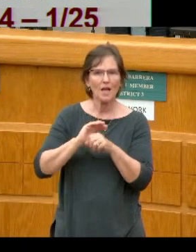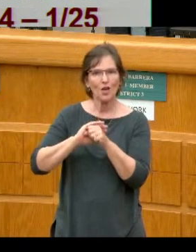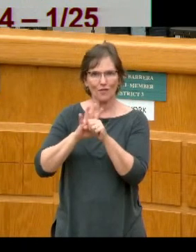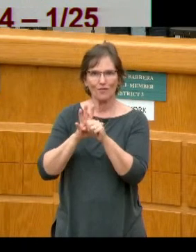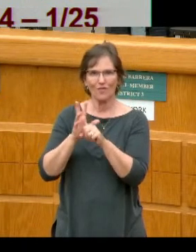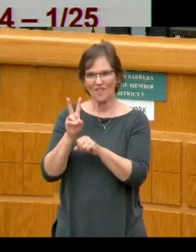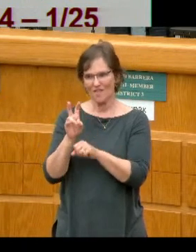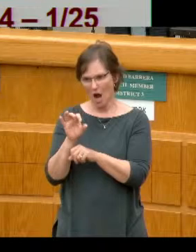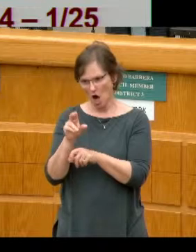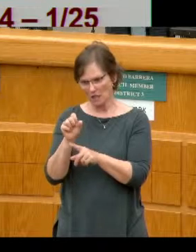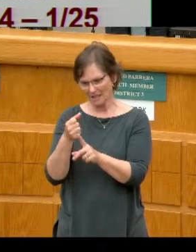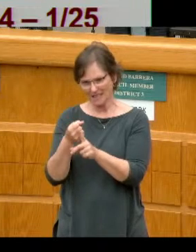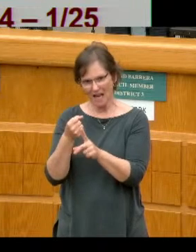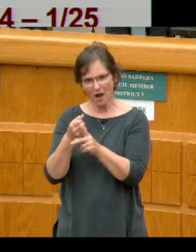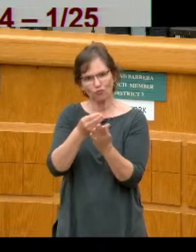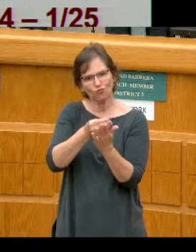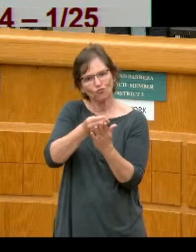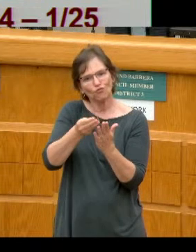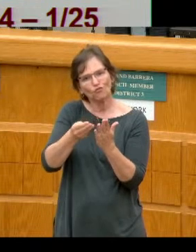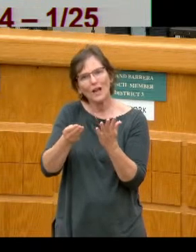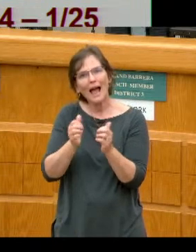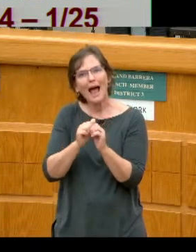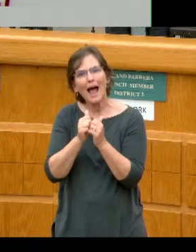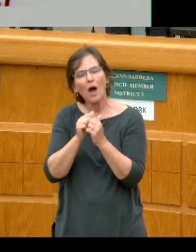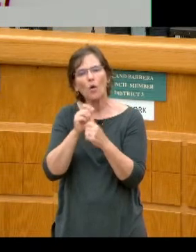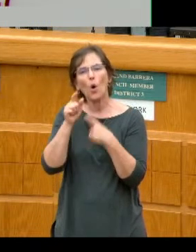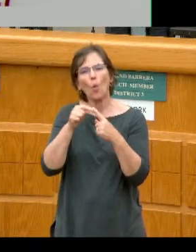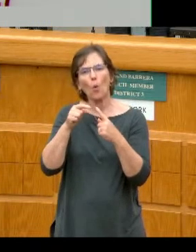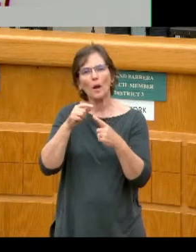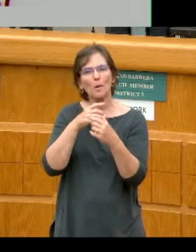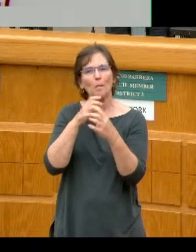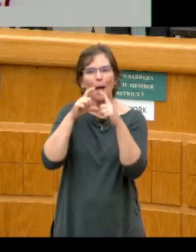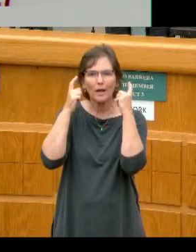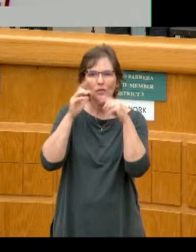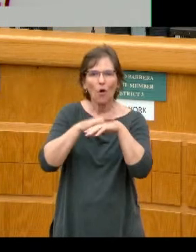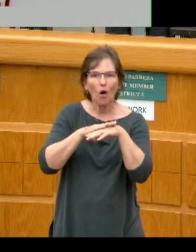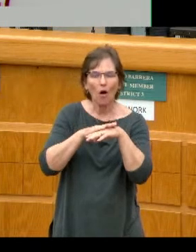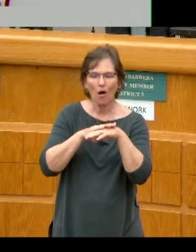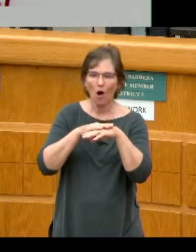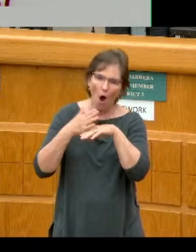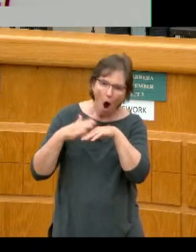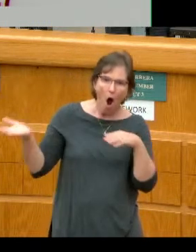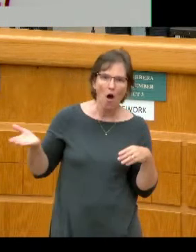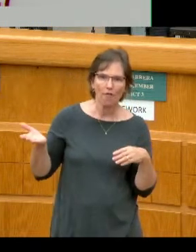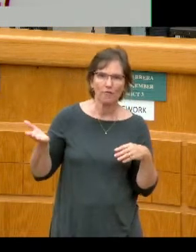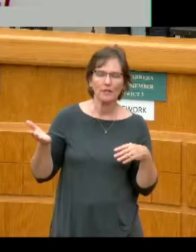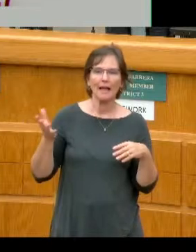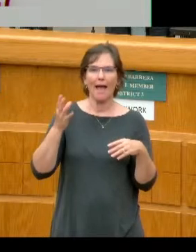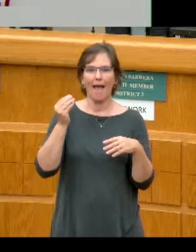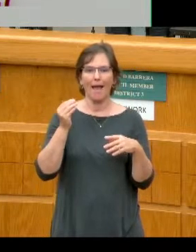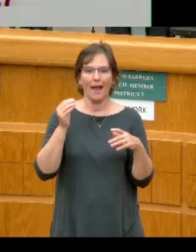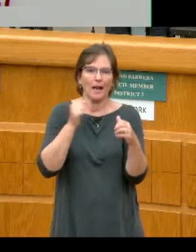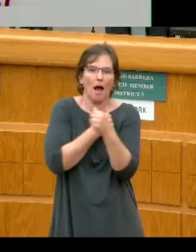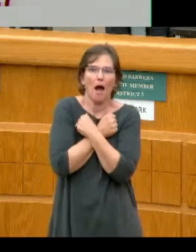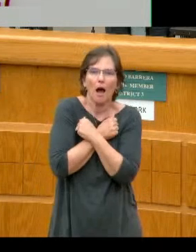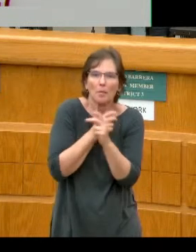let the coronavirus get in the way of my Thanksgiving Day plans, but that's exactly what coronavirus wants you to do.